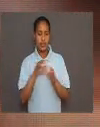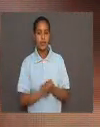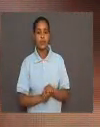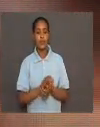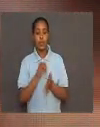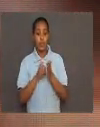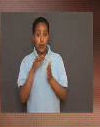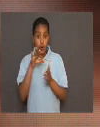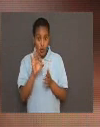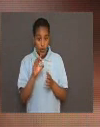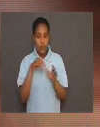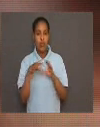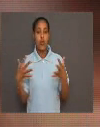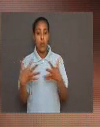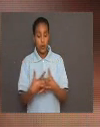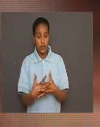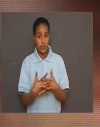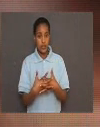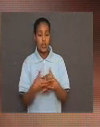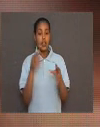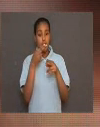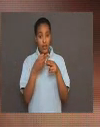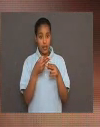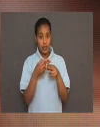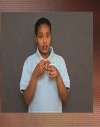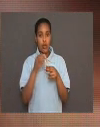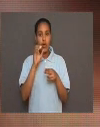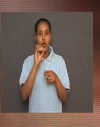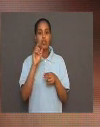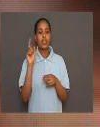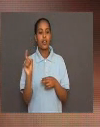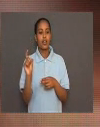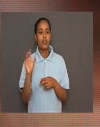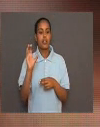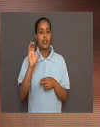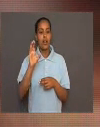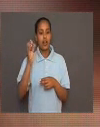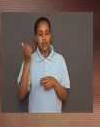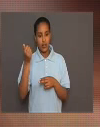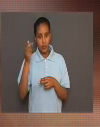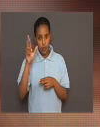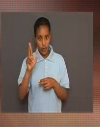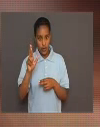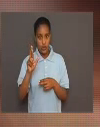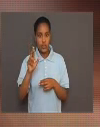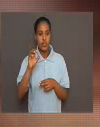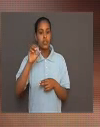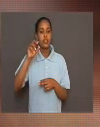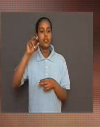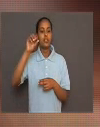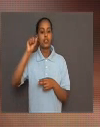It occurs in compounds, namely oxides, carbonates, and